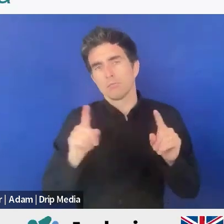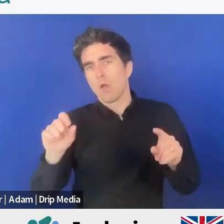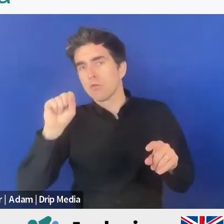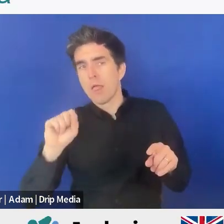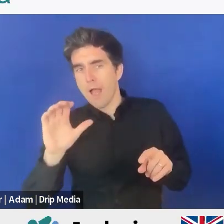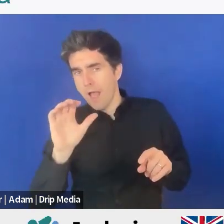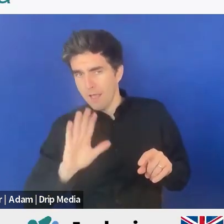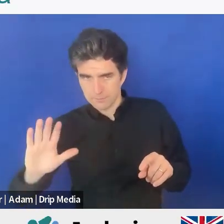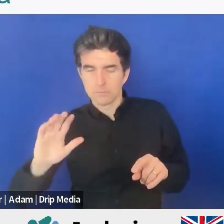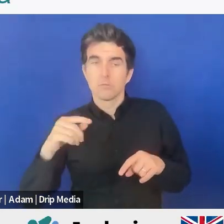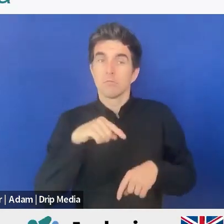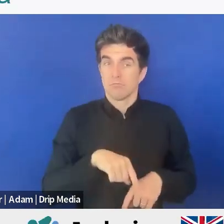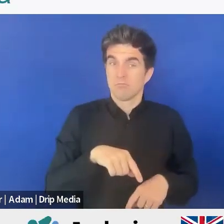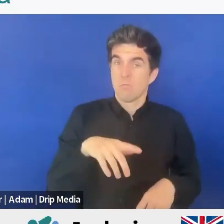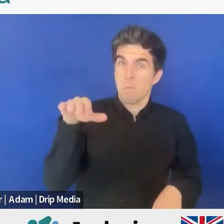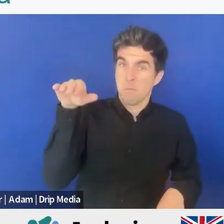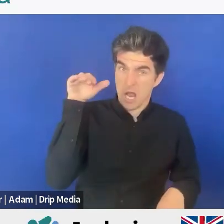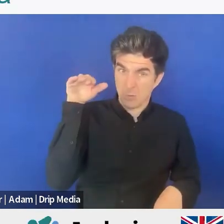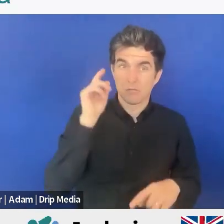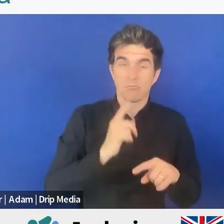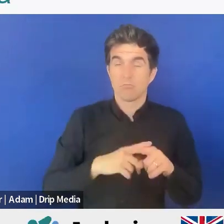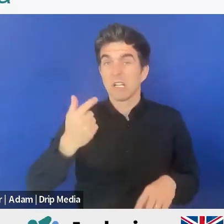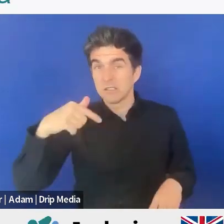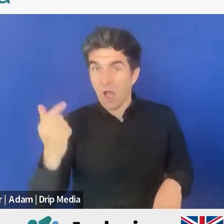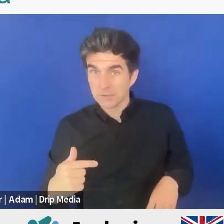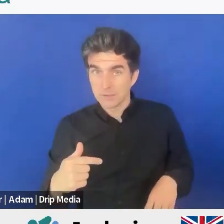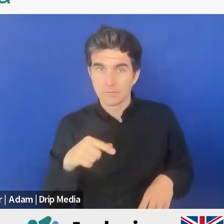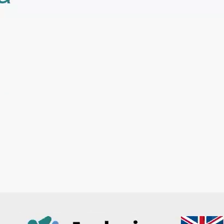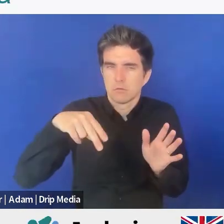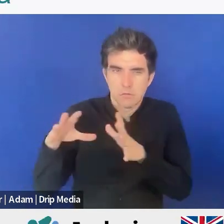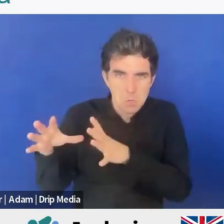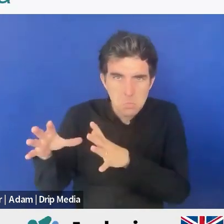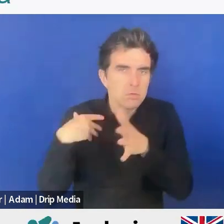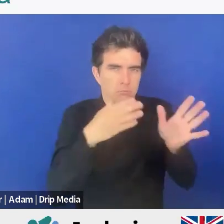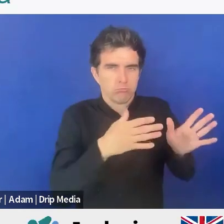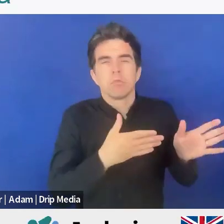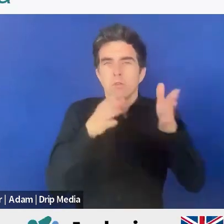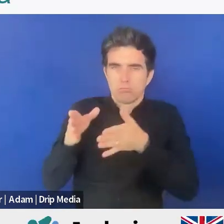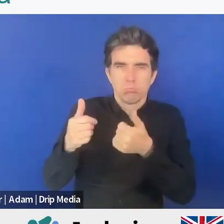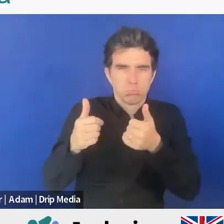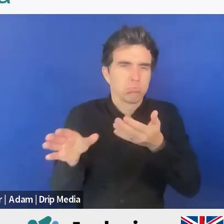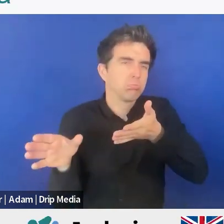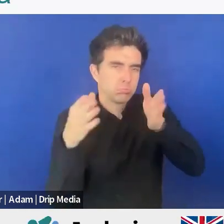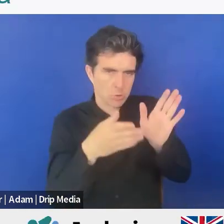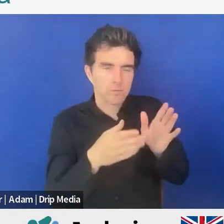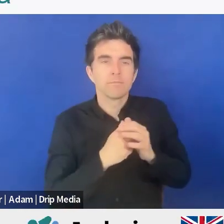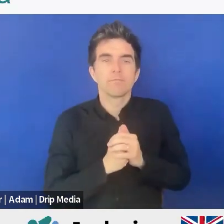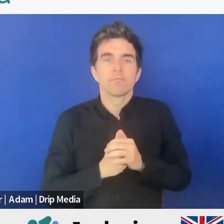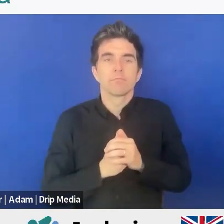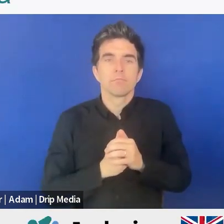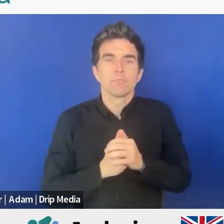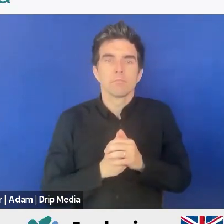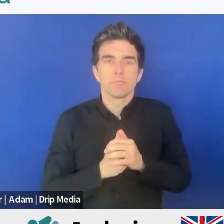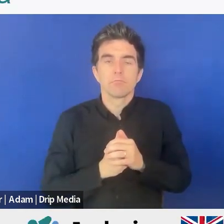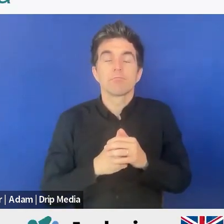stakeholders. Welcome, Pramila. Welcome, Ian. So, Ian, maybe I put the question to you